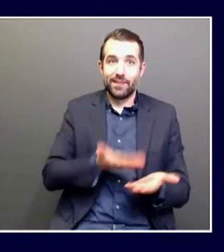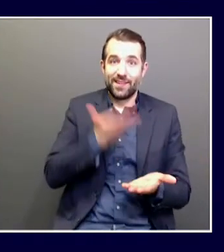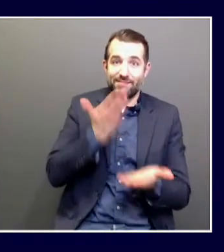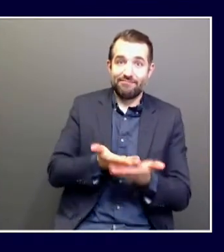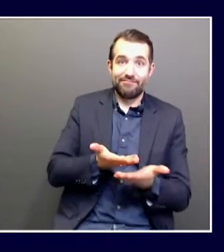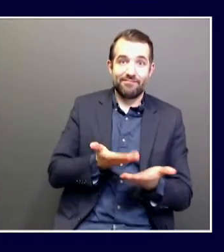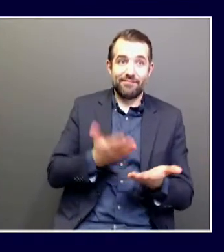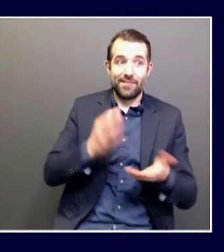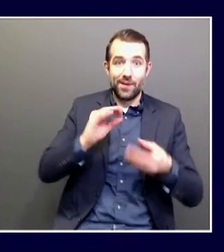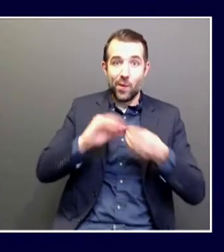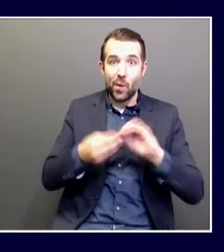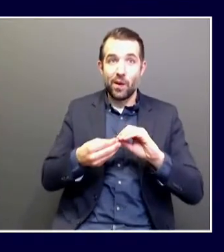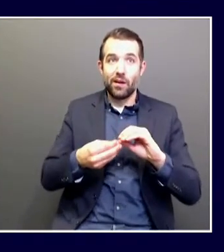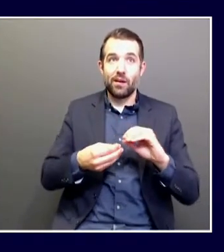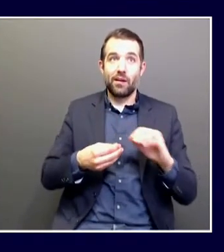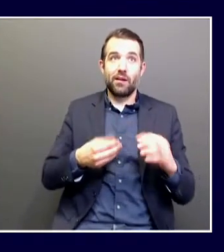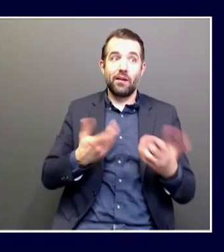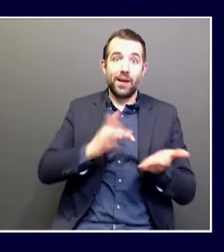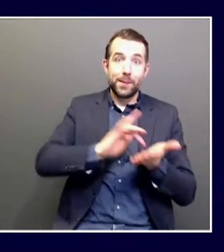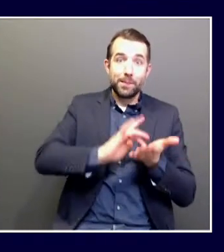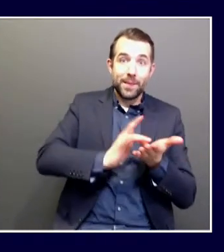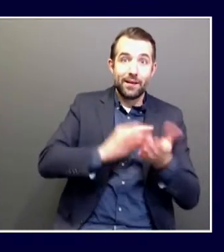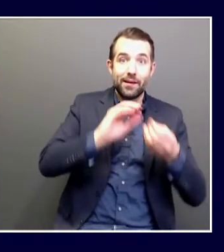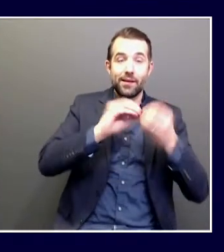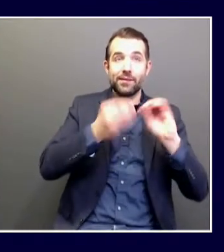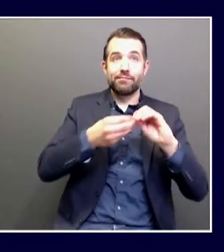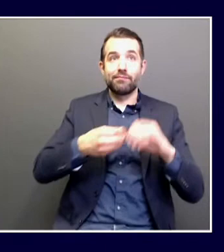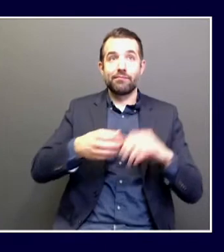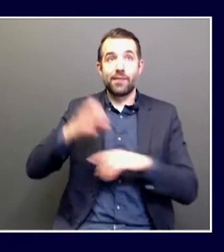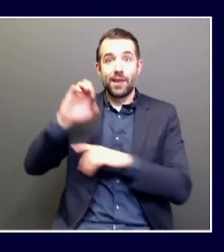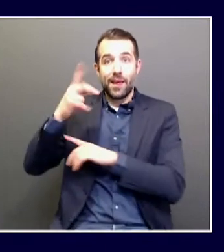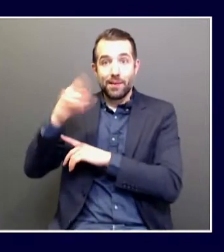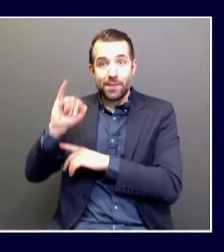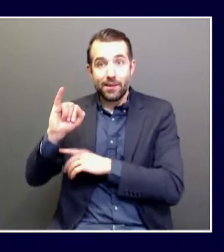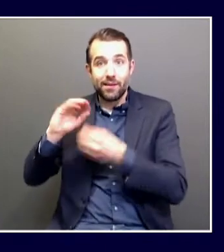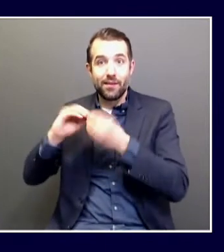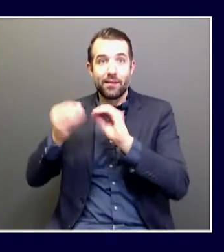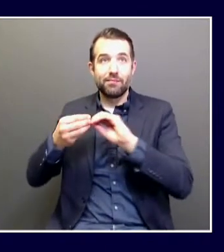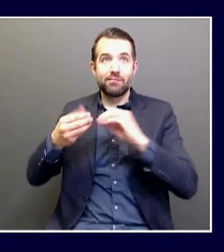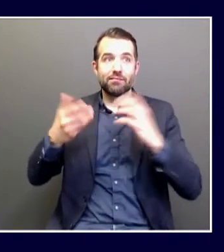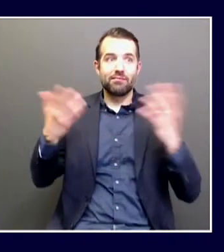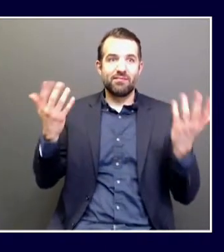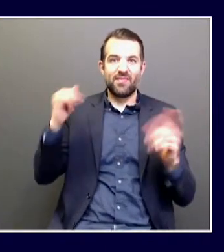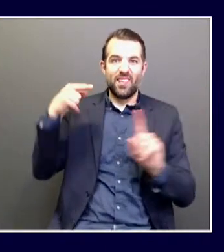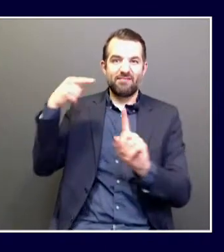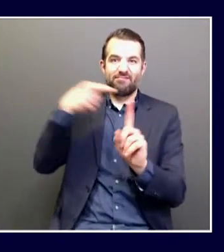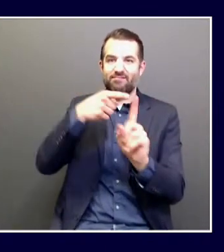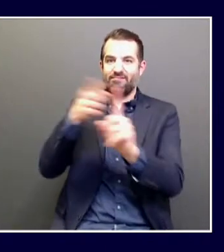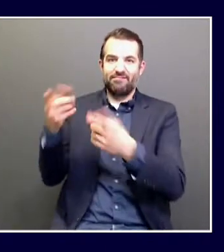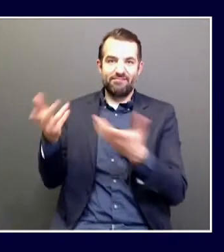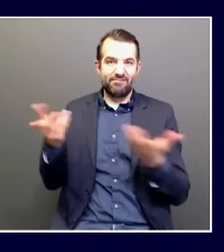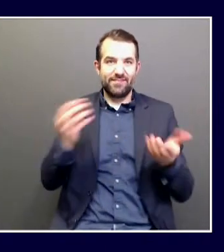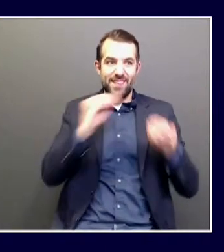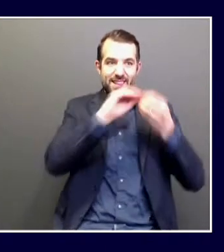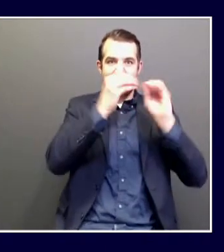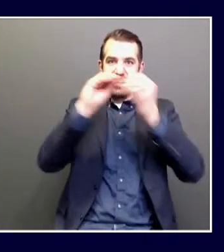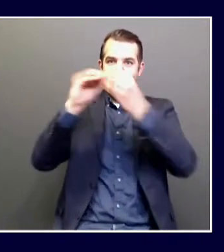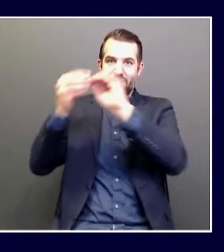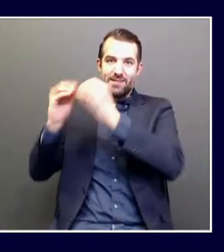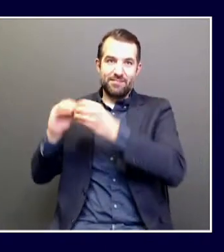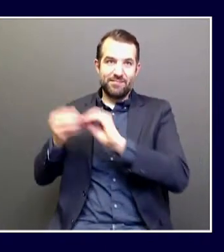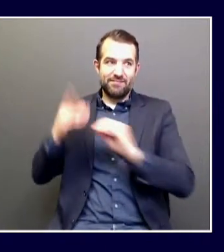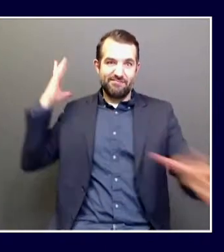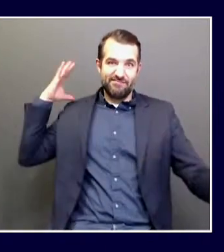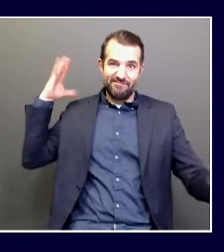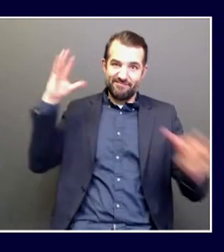metrics. And thus, any metric that is compiled over time always has to be interpreted through the lens of